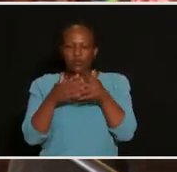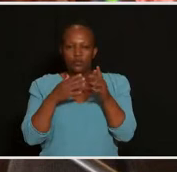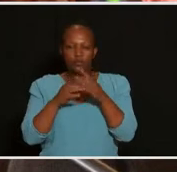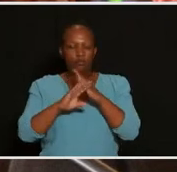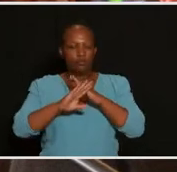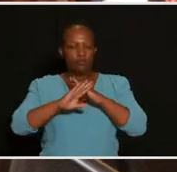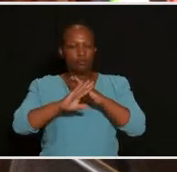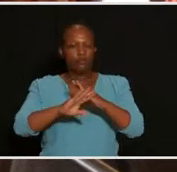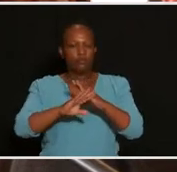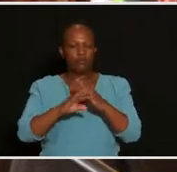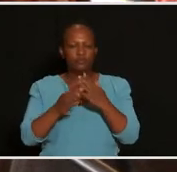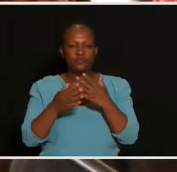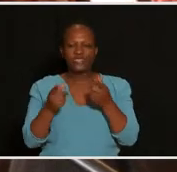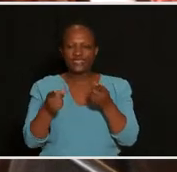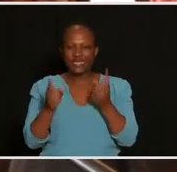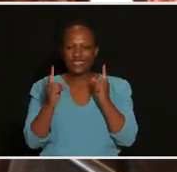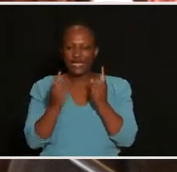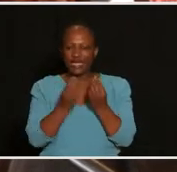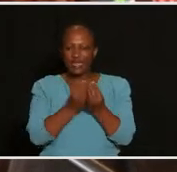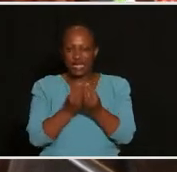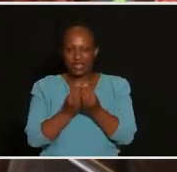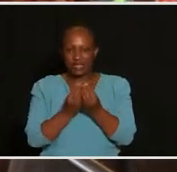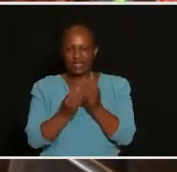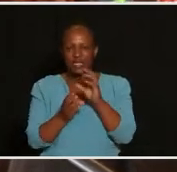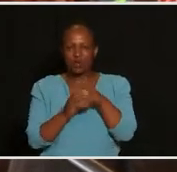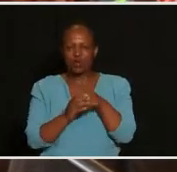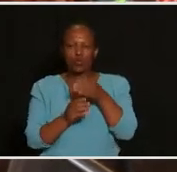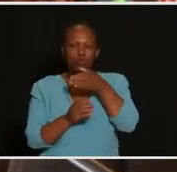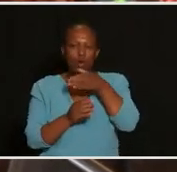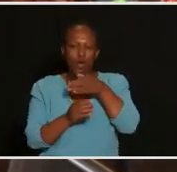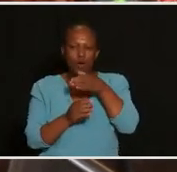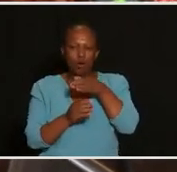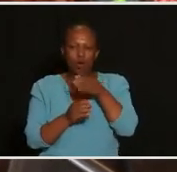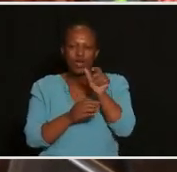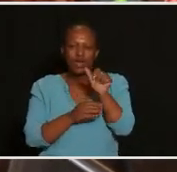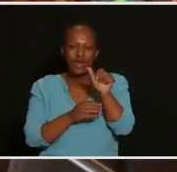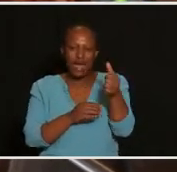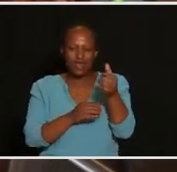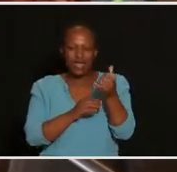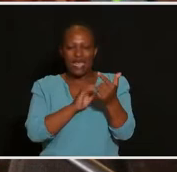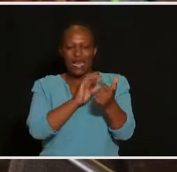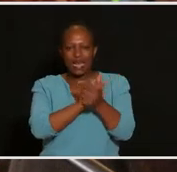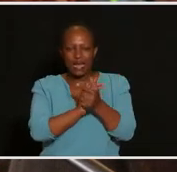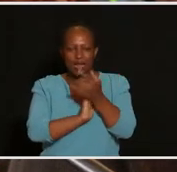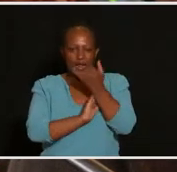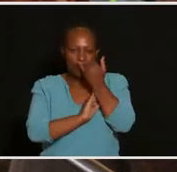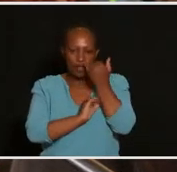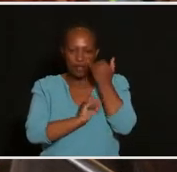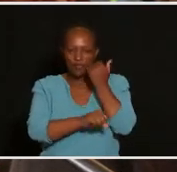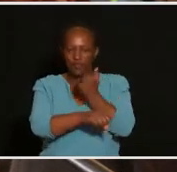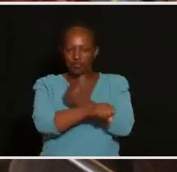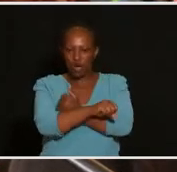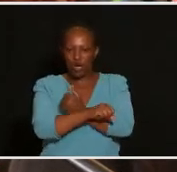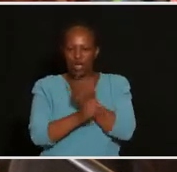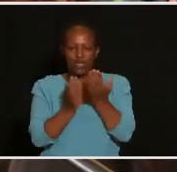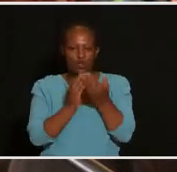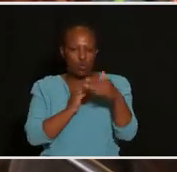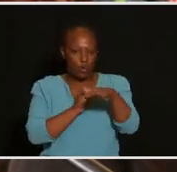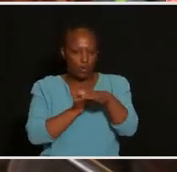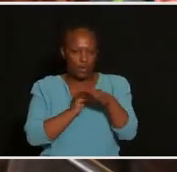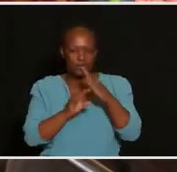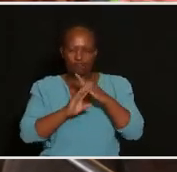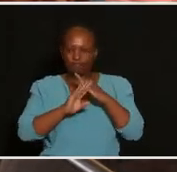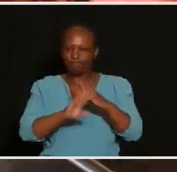objects including alcohol and any other illegal drugs on school premises